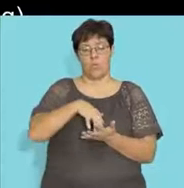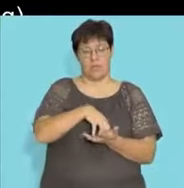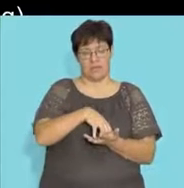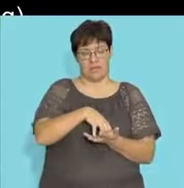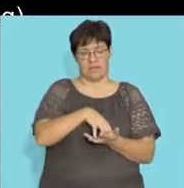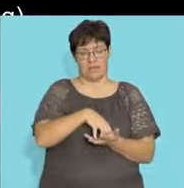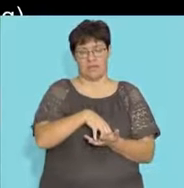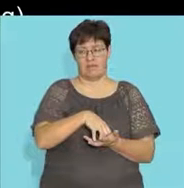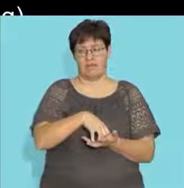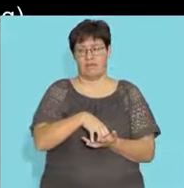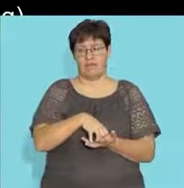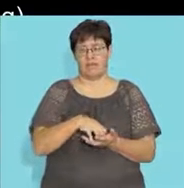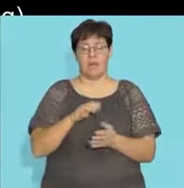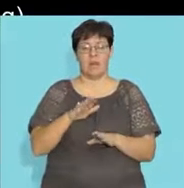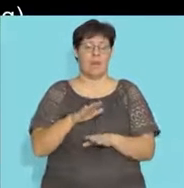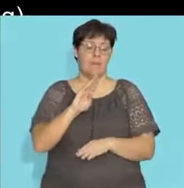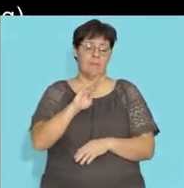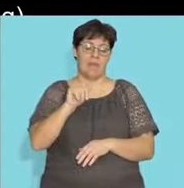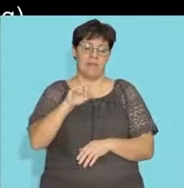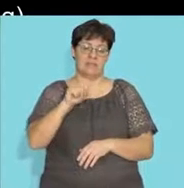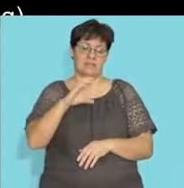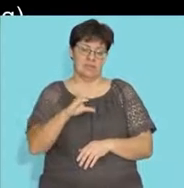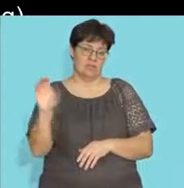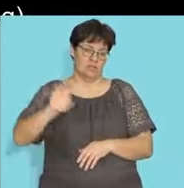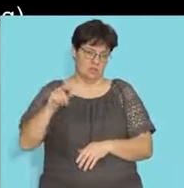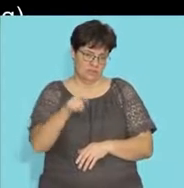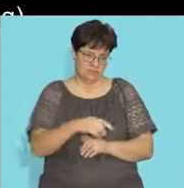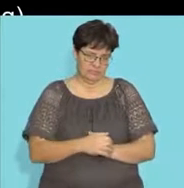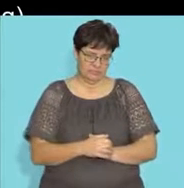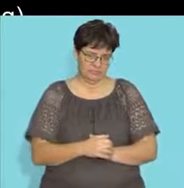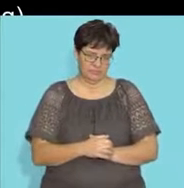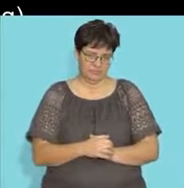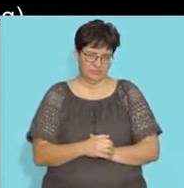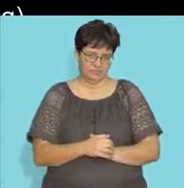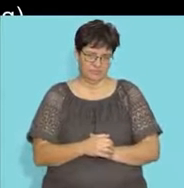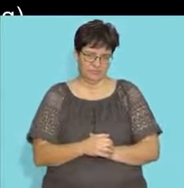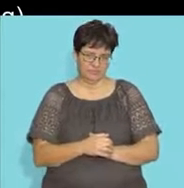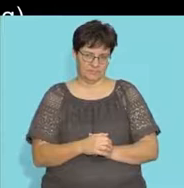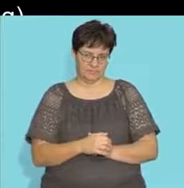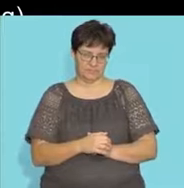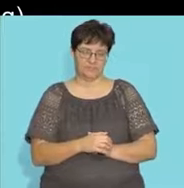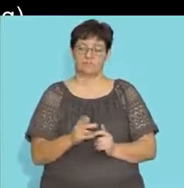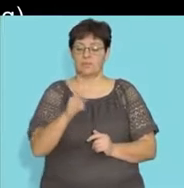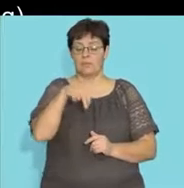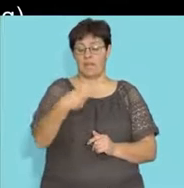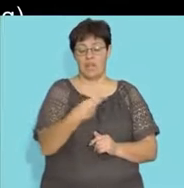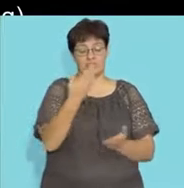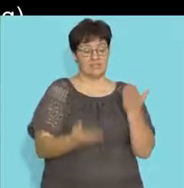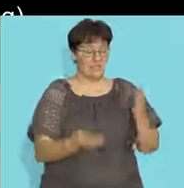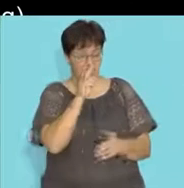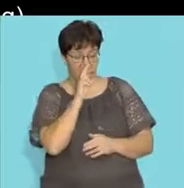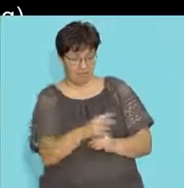be a weak basic salt. We can also look at it on the pH